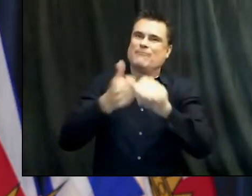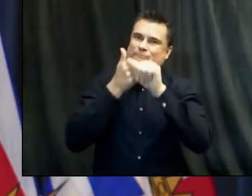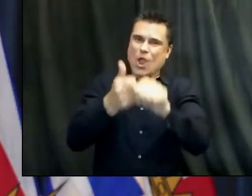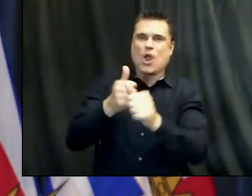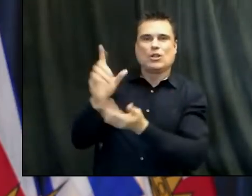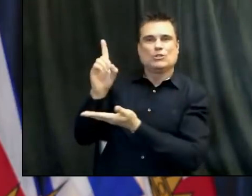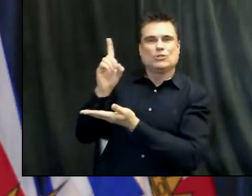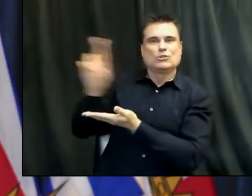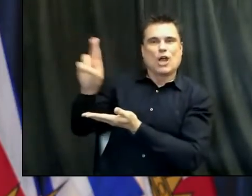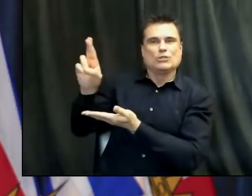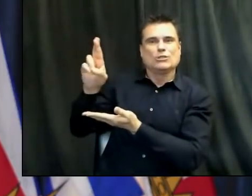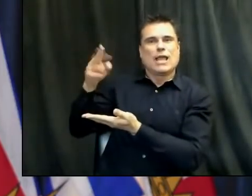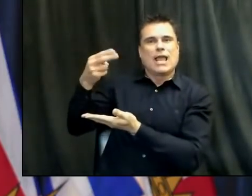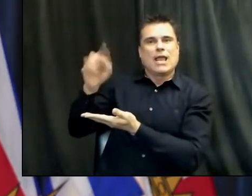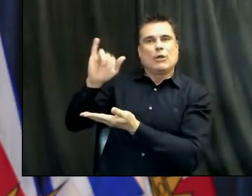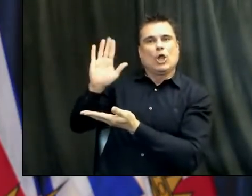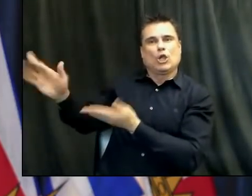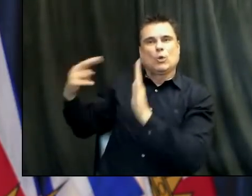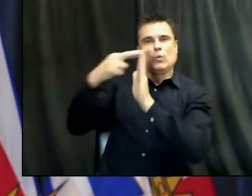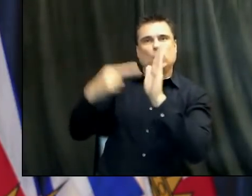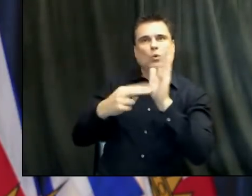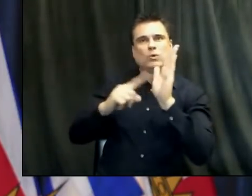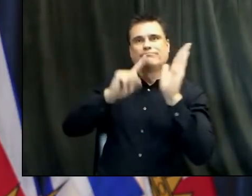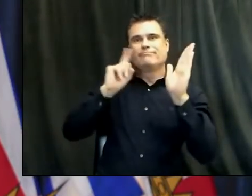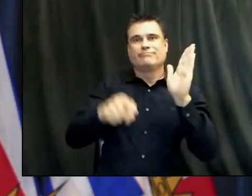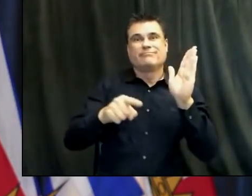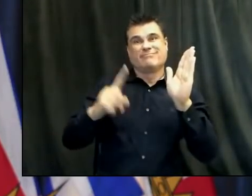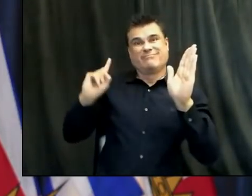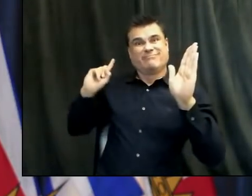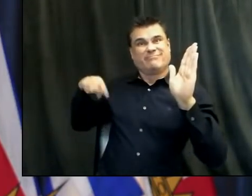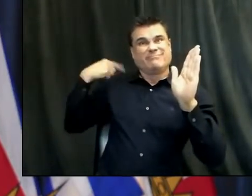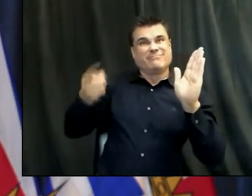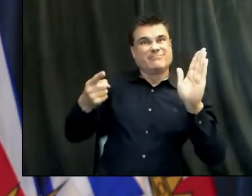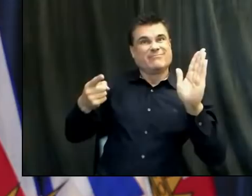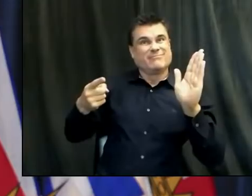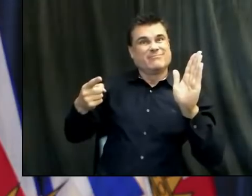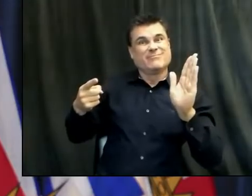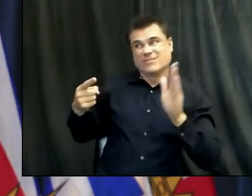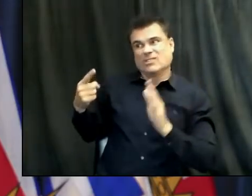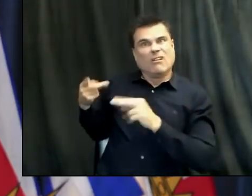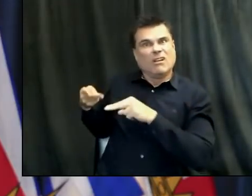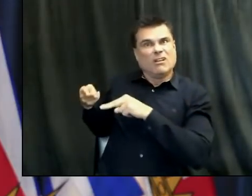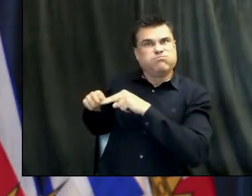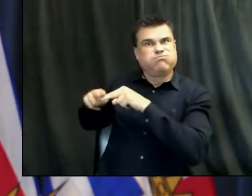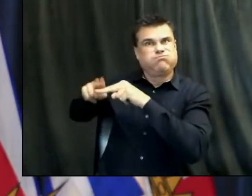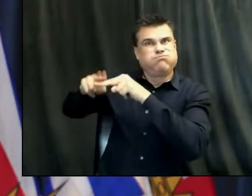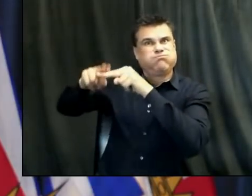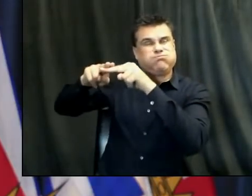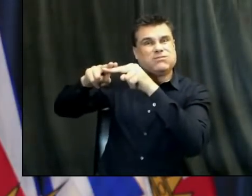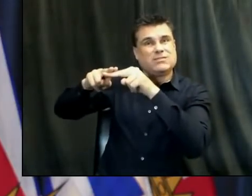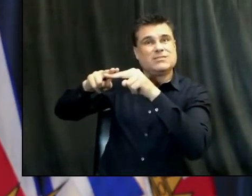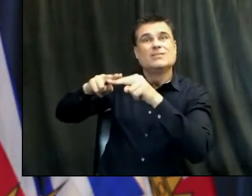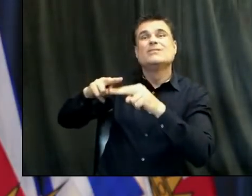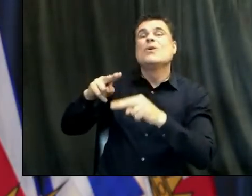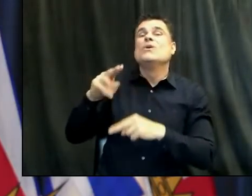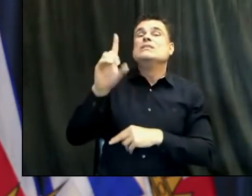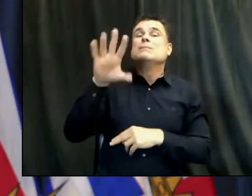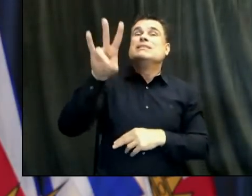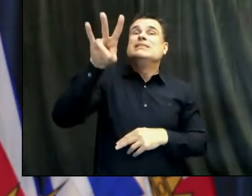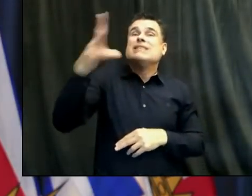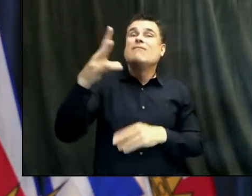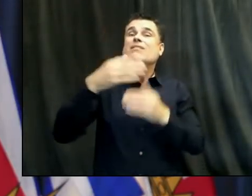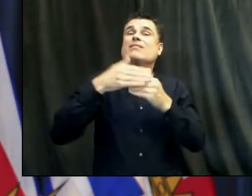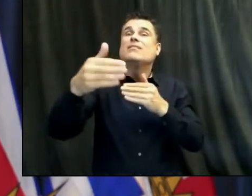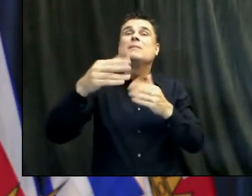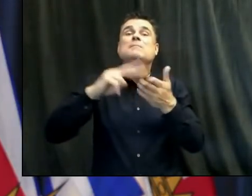Henry put in place 8 days ago. And until December 7th, that means no in-person services, religious